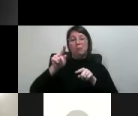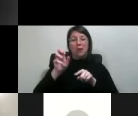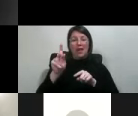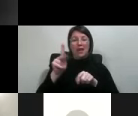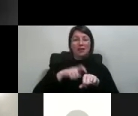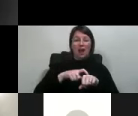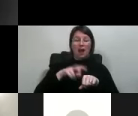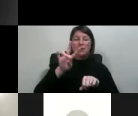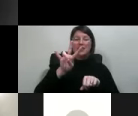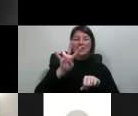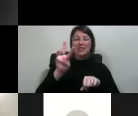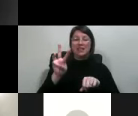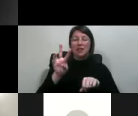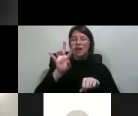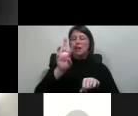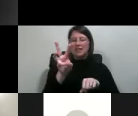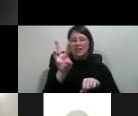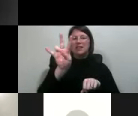and 131.